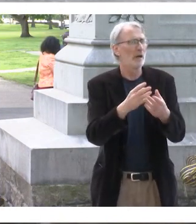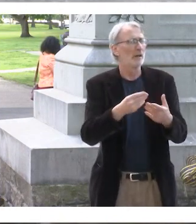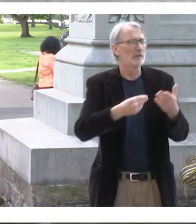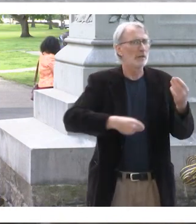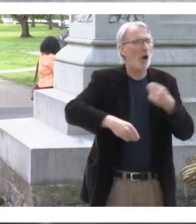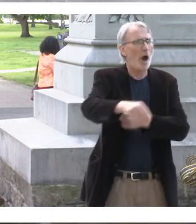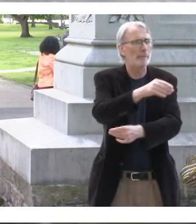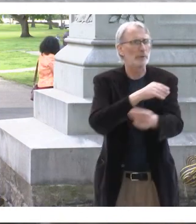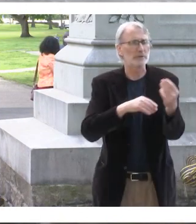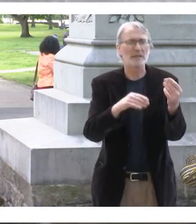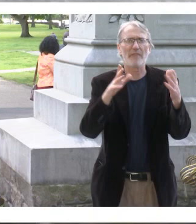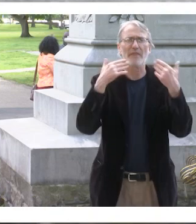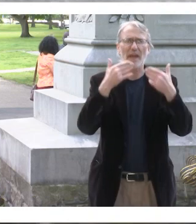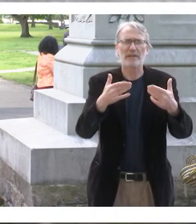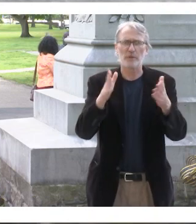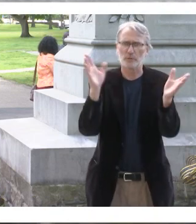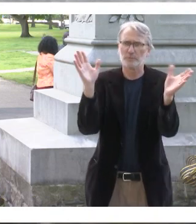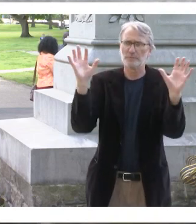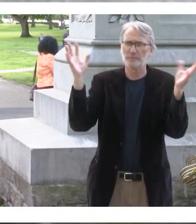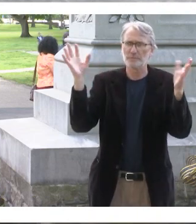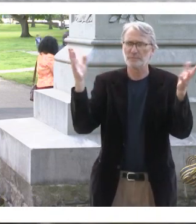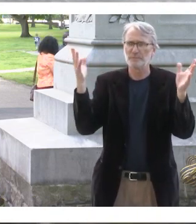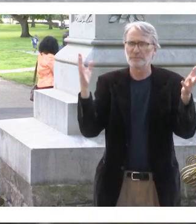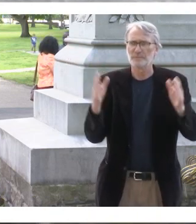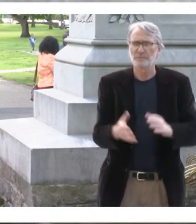round of applause.